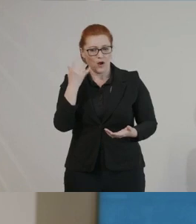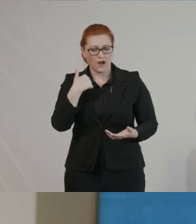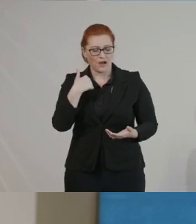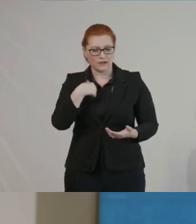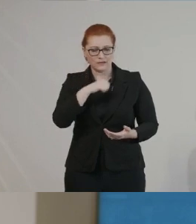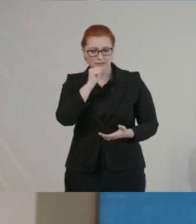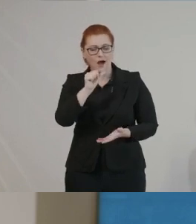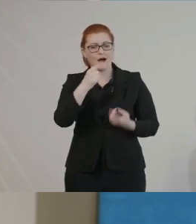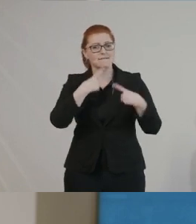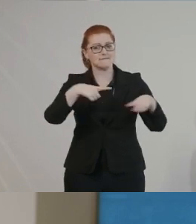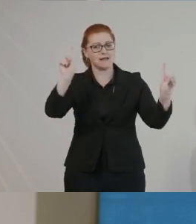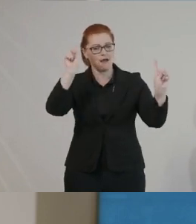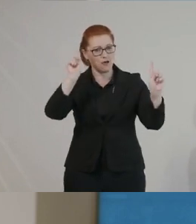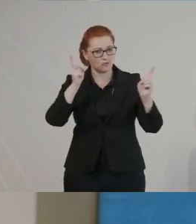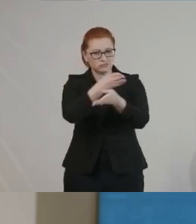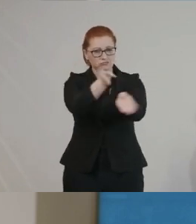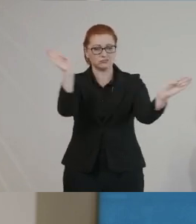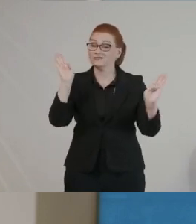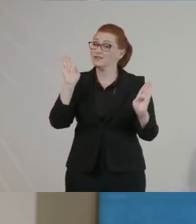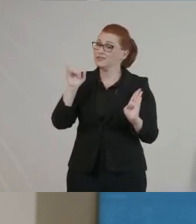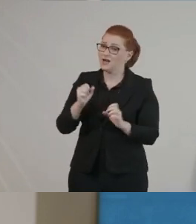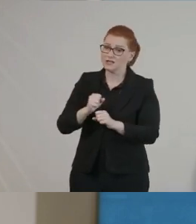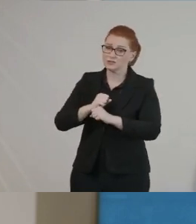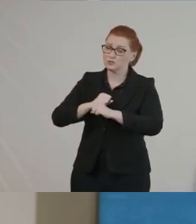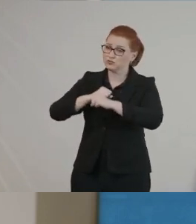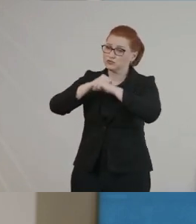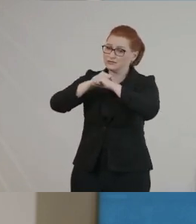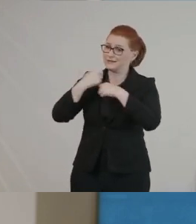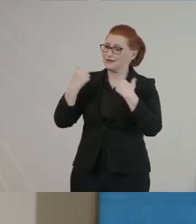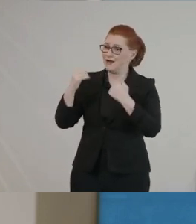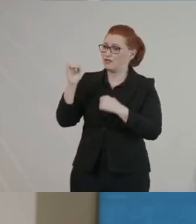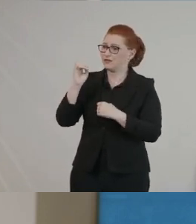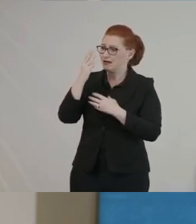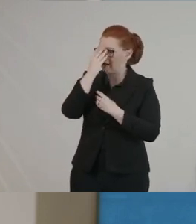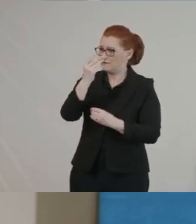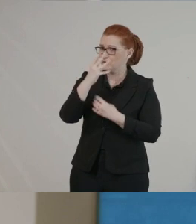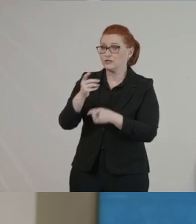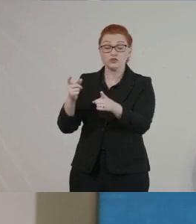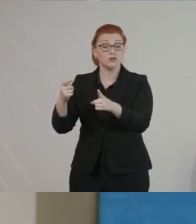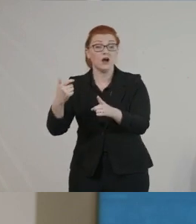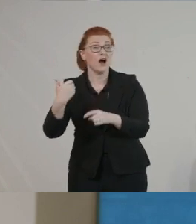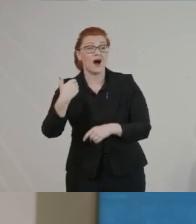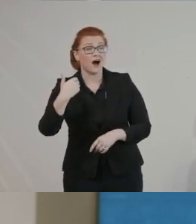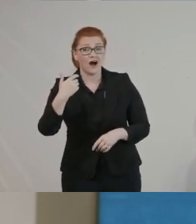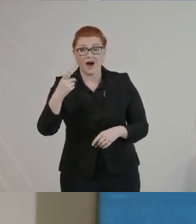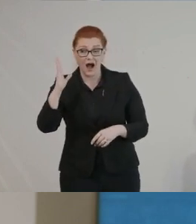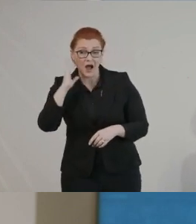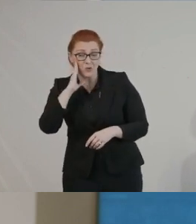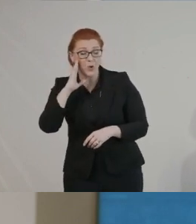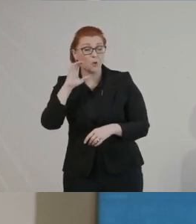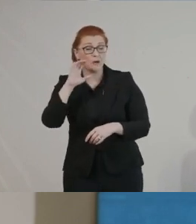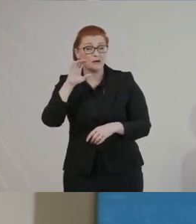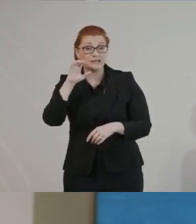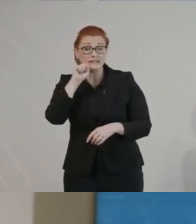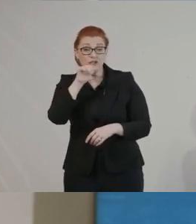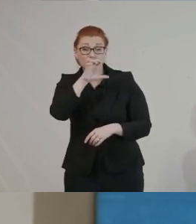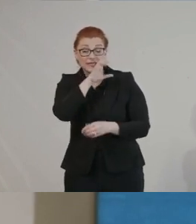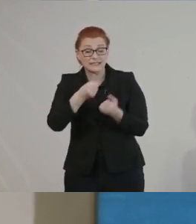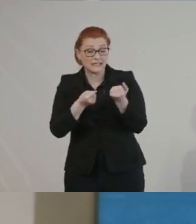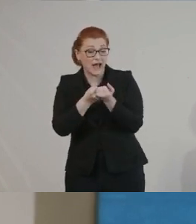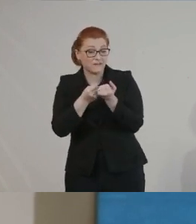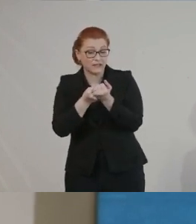And that, it is protected health information, and so. We're gonna go to, I got some you've asked senior the question citizen four times. advocate who knows the laws very well, is texting me right now,